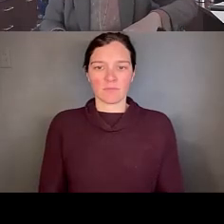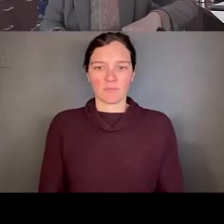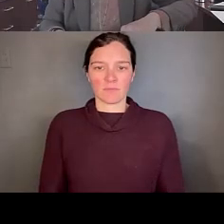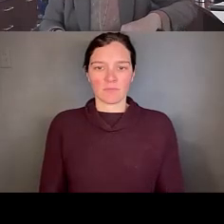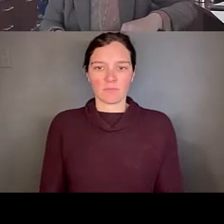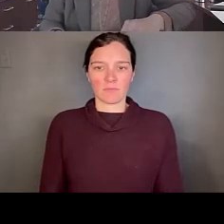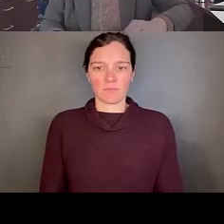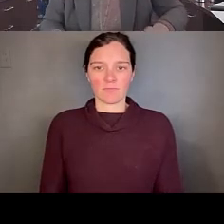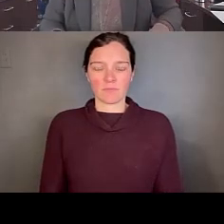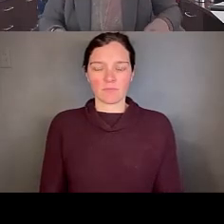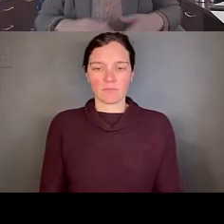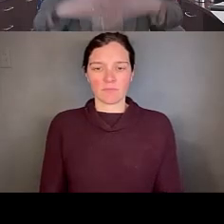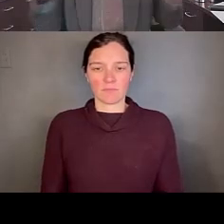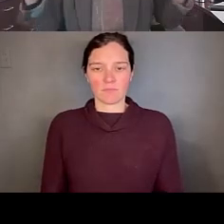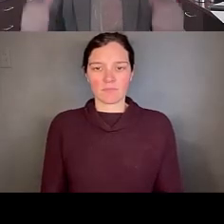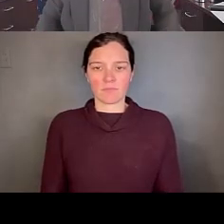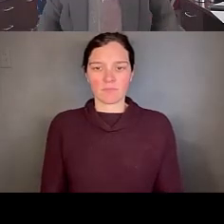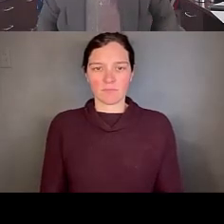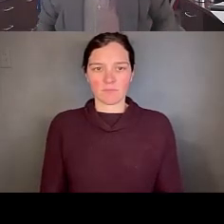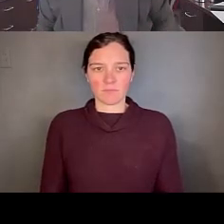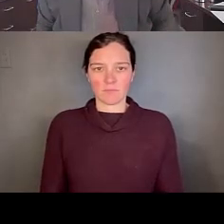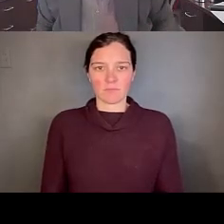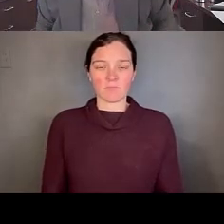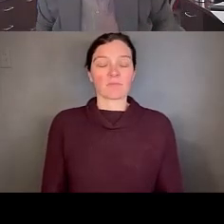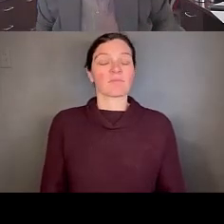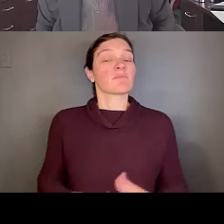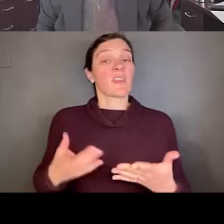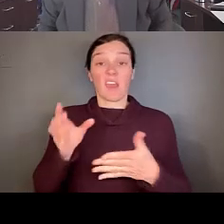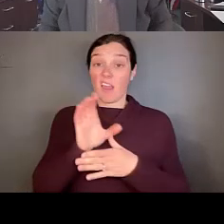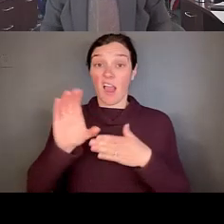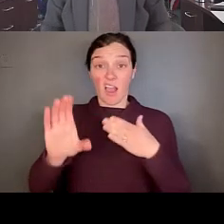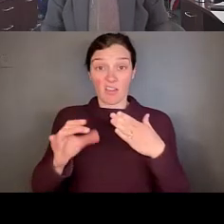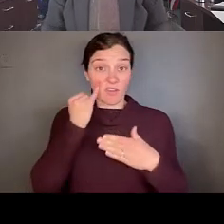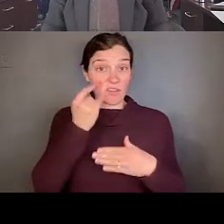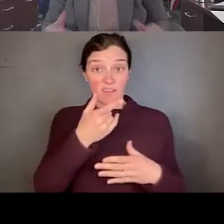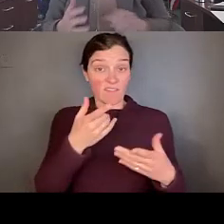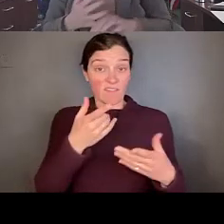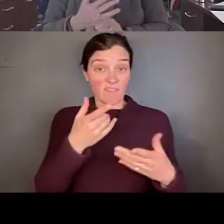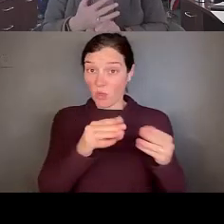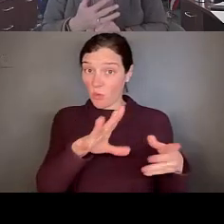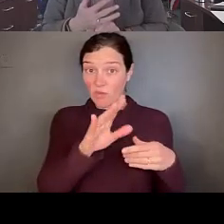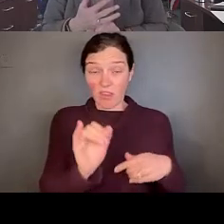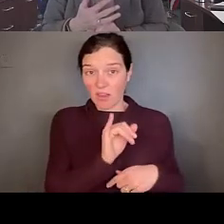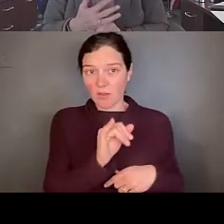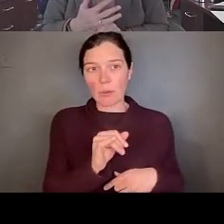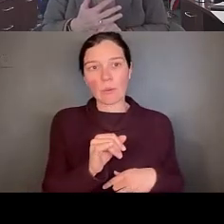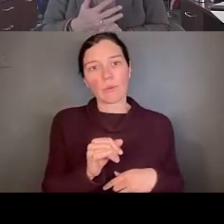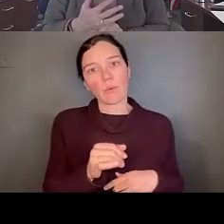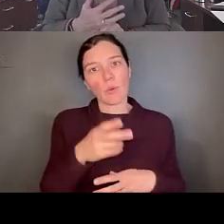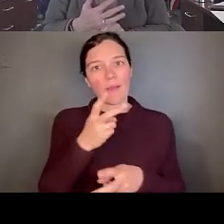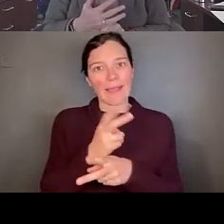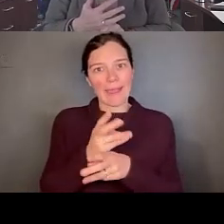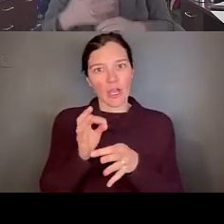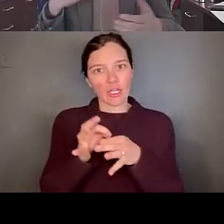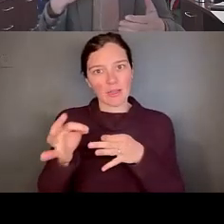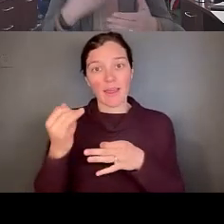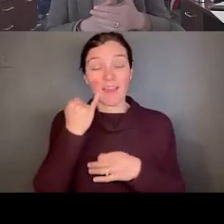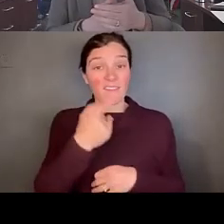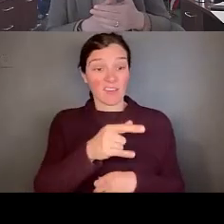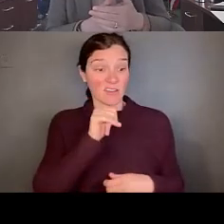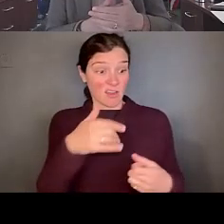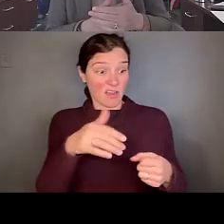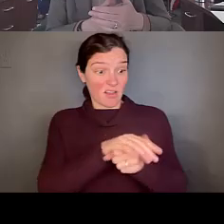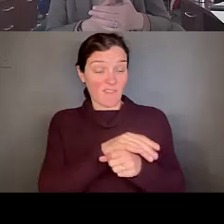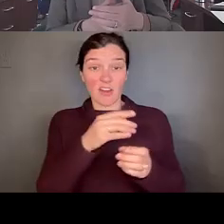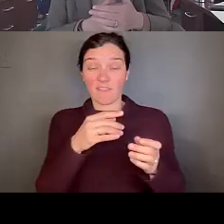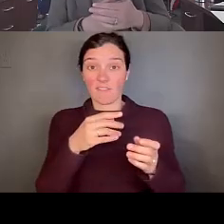Next slide there, Kelly. Thank you. The consequences if people lose coverage. Care delays. When somebody's not covered for care, they've got